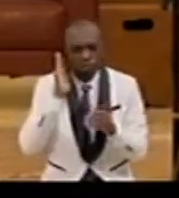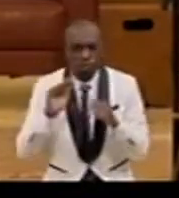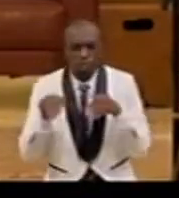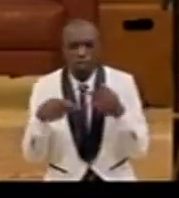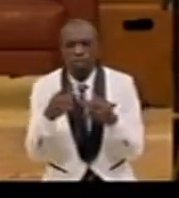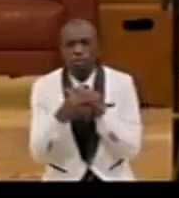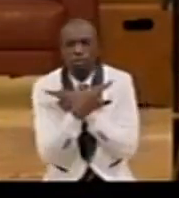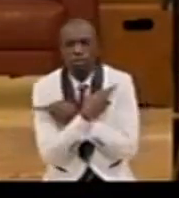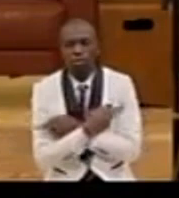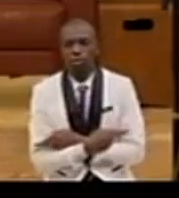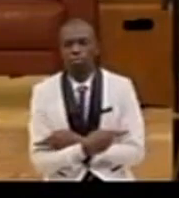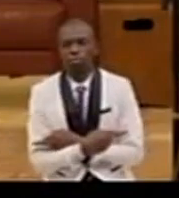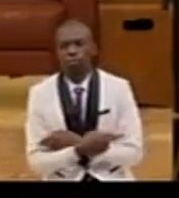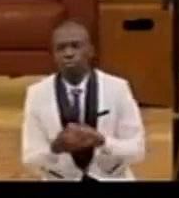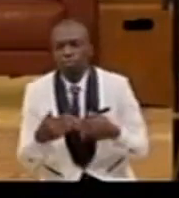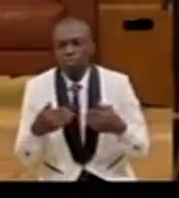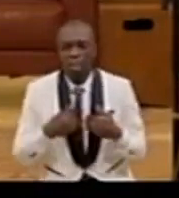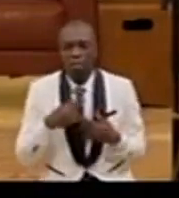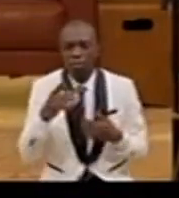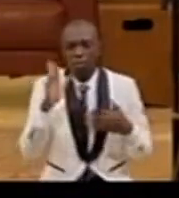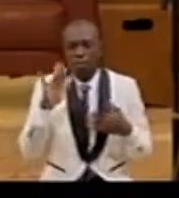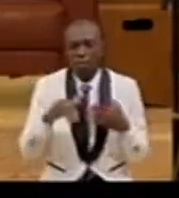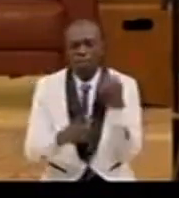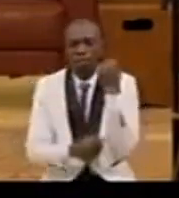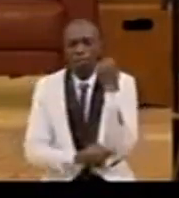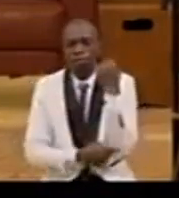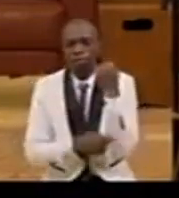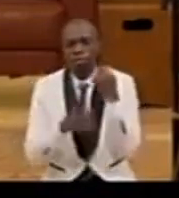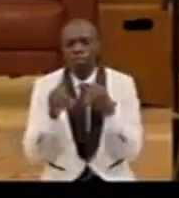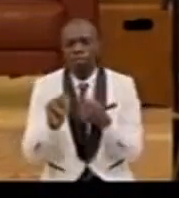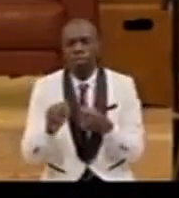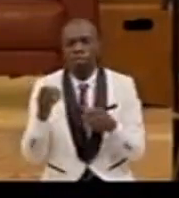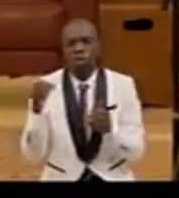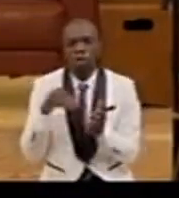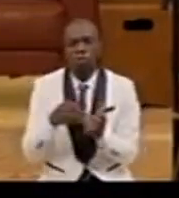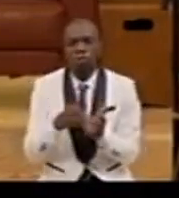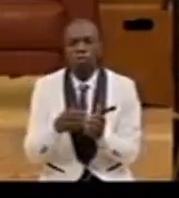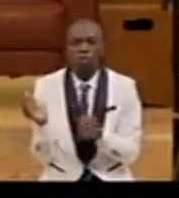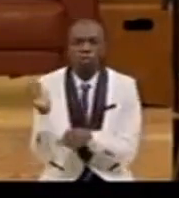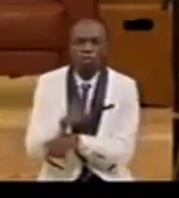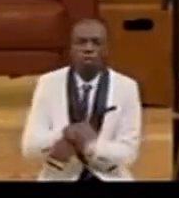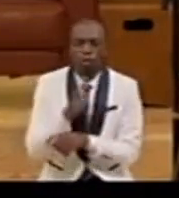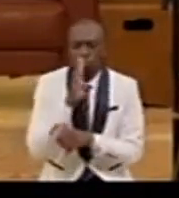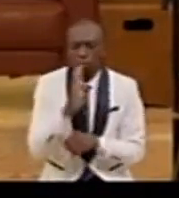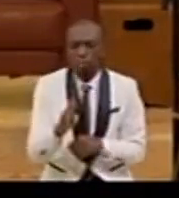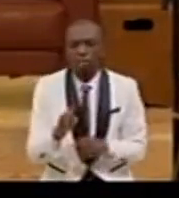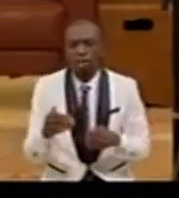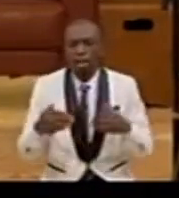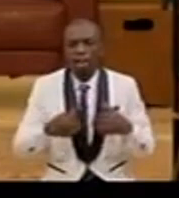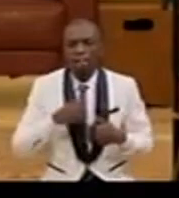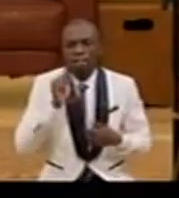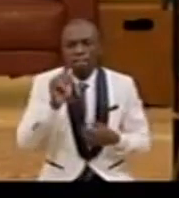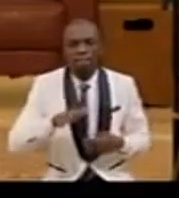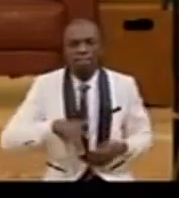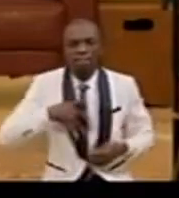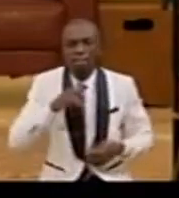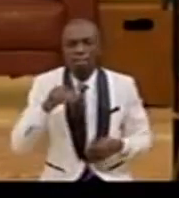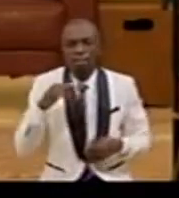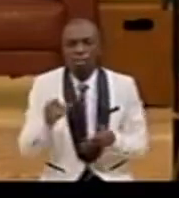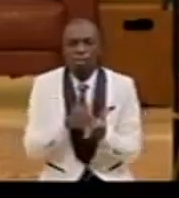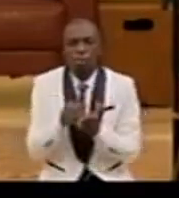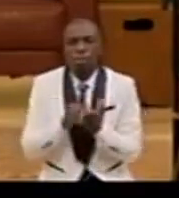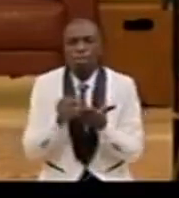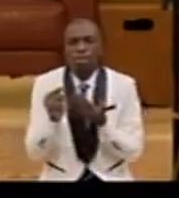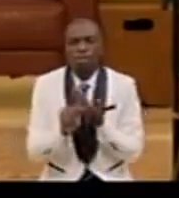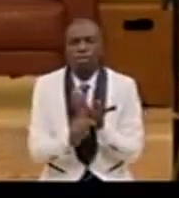rest. Have you by temptations often conquered been? Has a sense of weakness